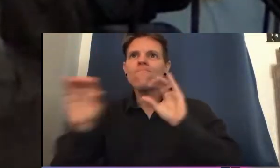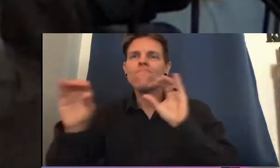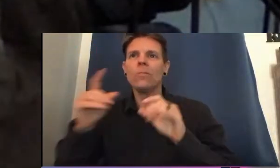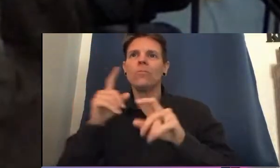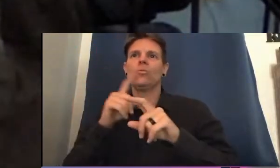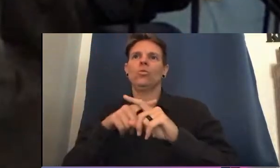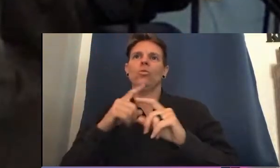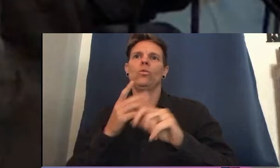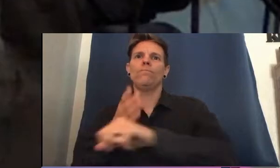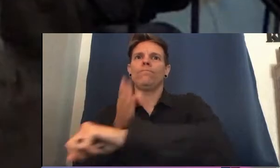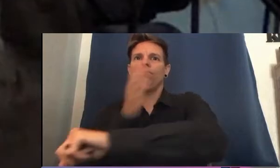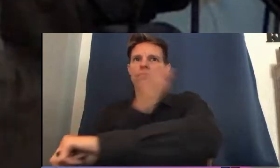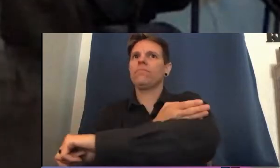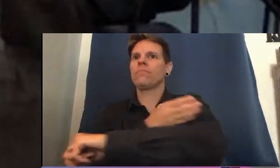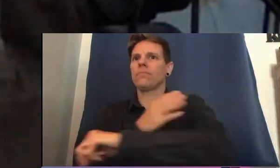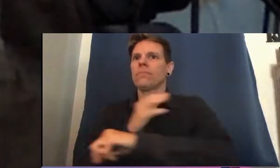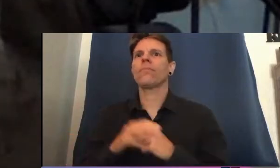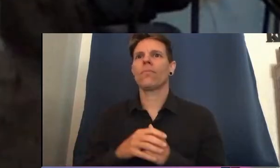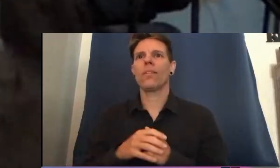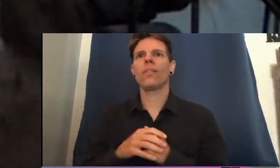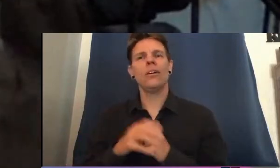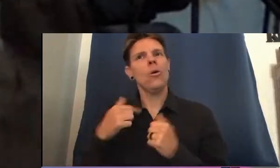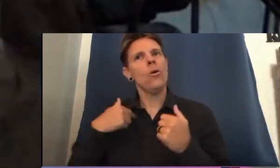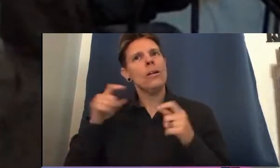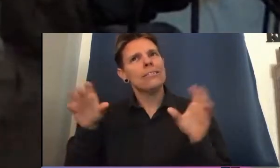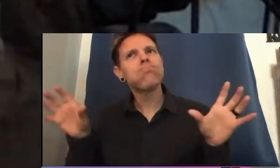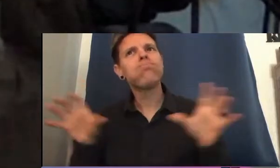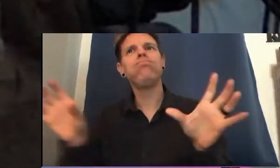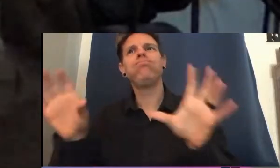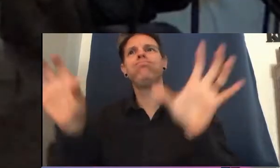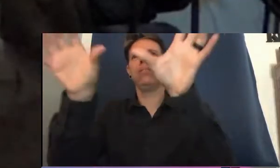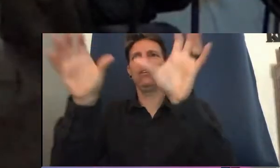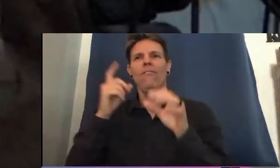up the momentum of the youth suicide prevention